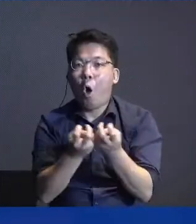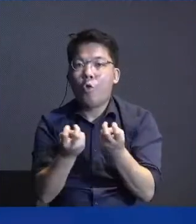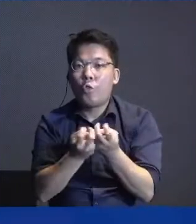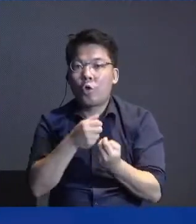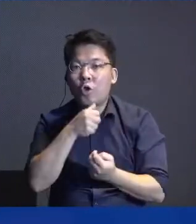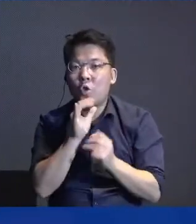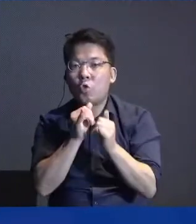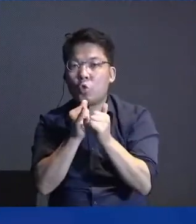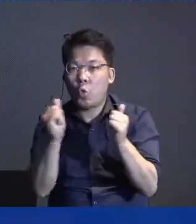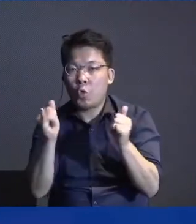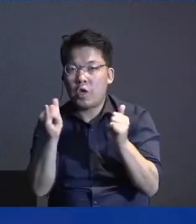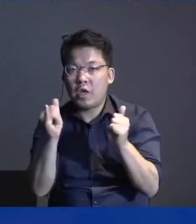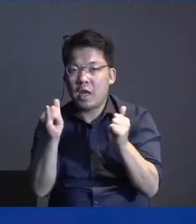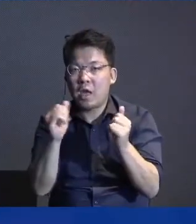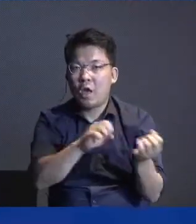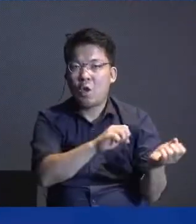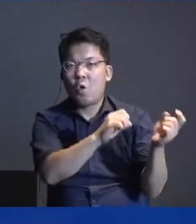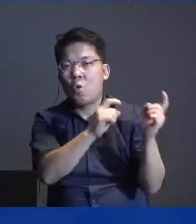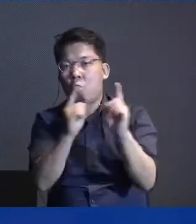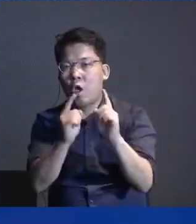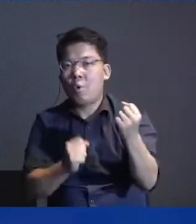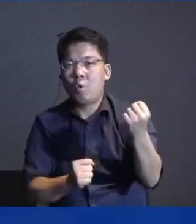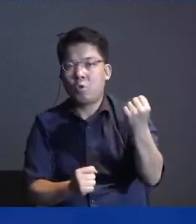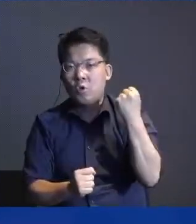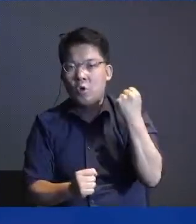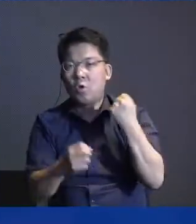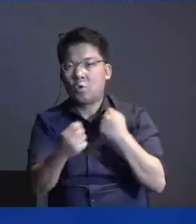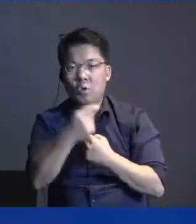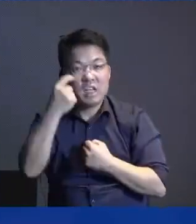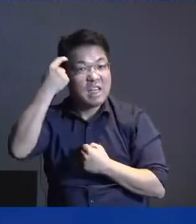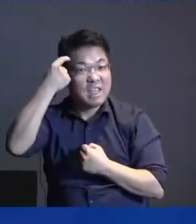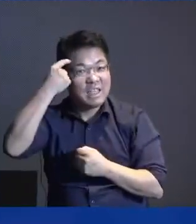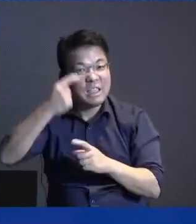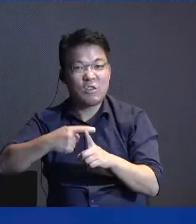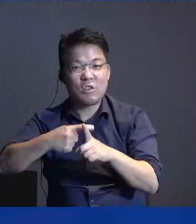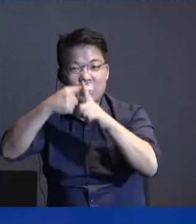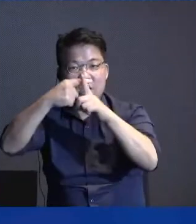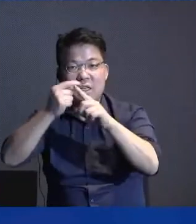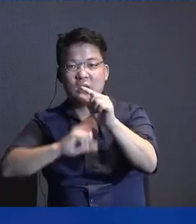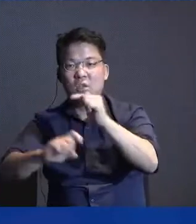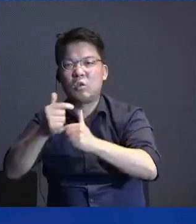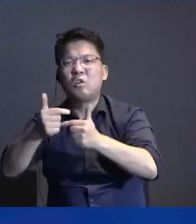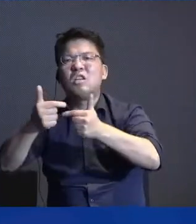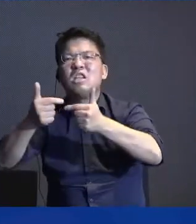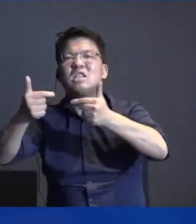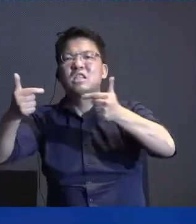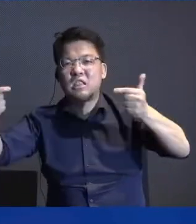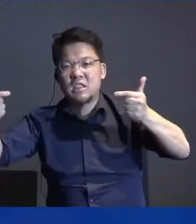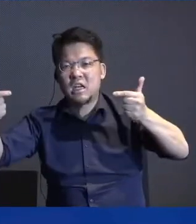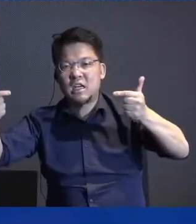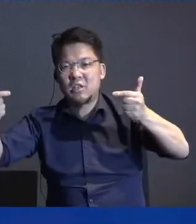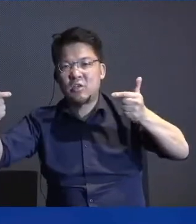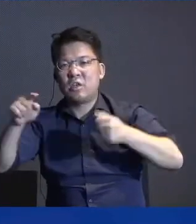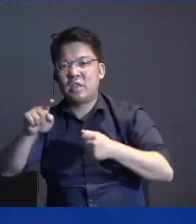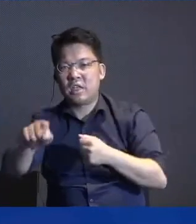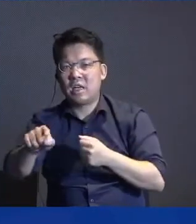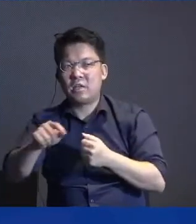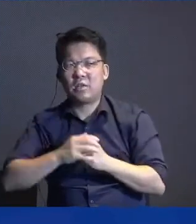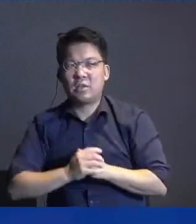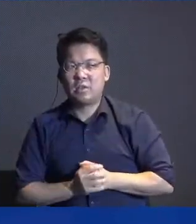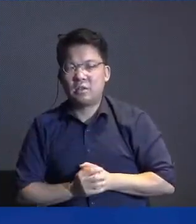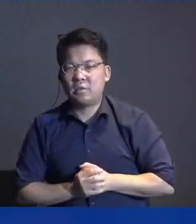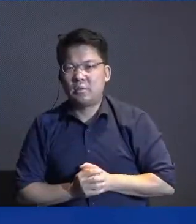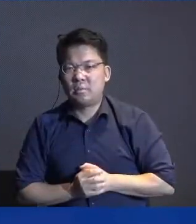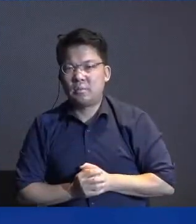think, there may not be the best answer to actually just to improve